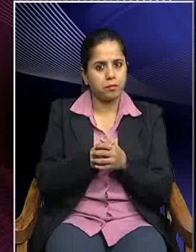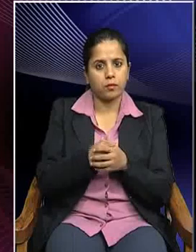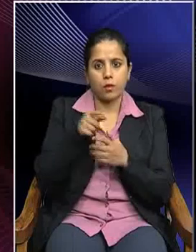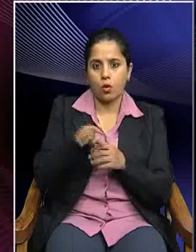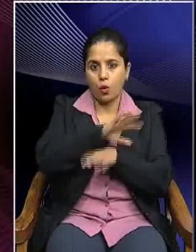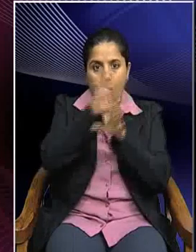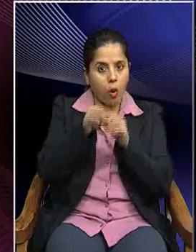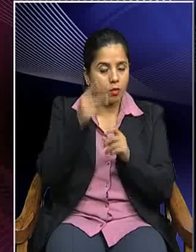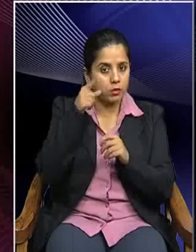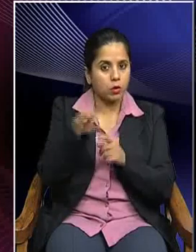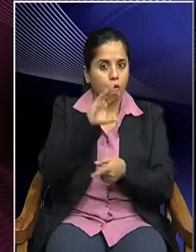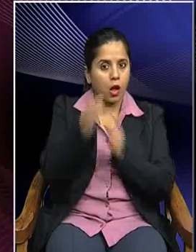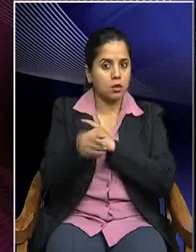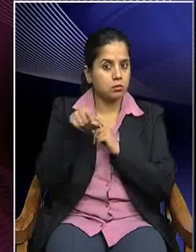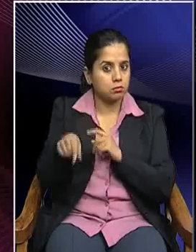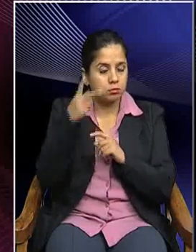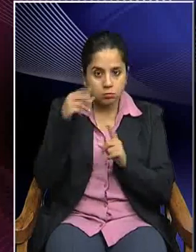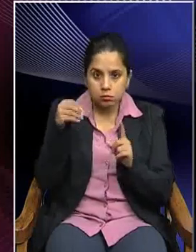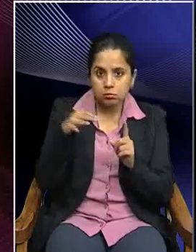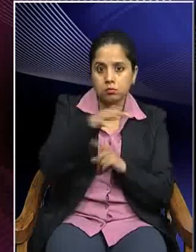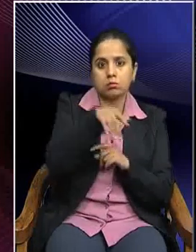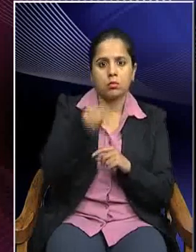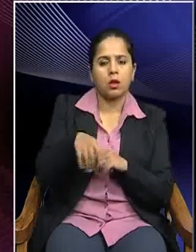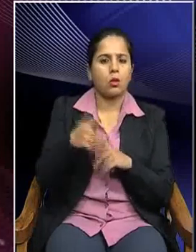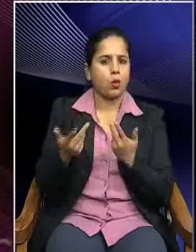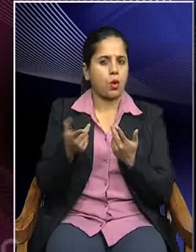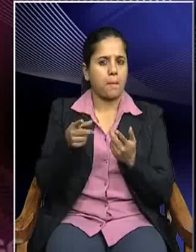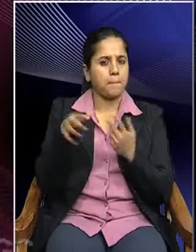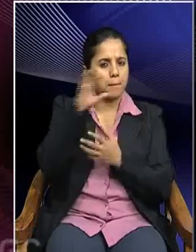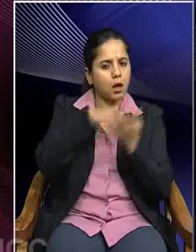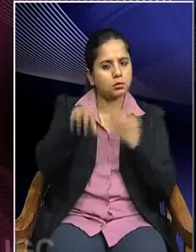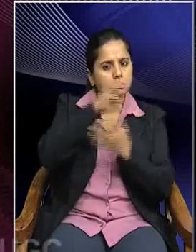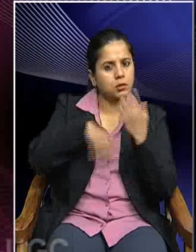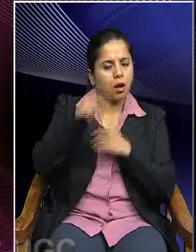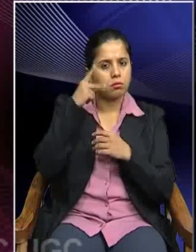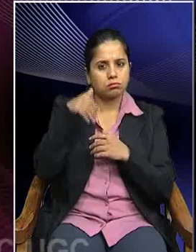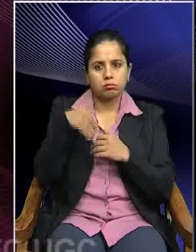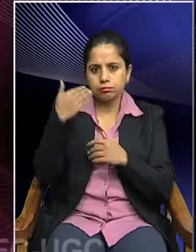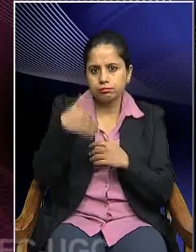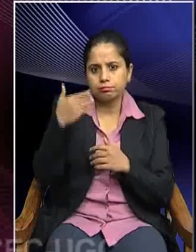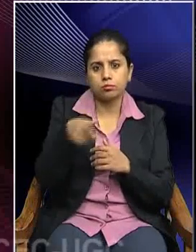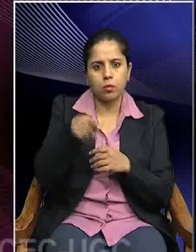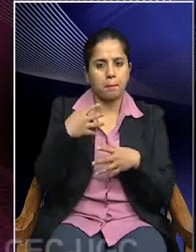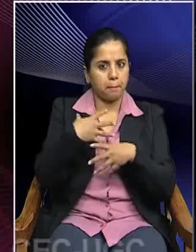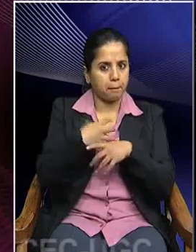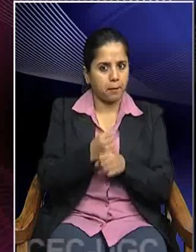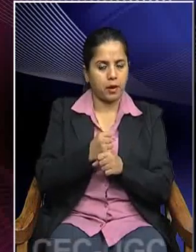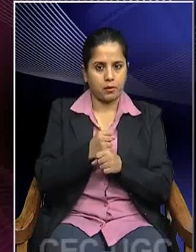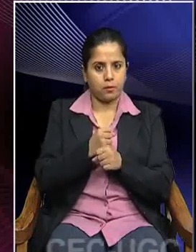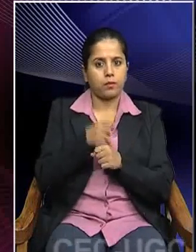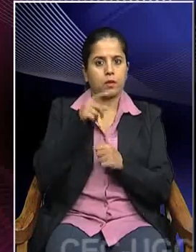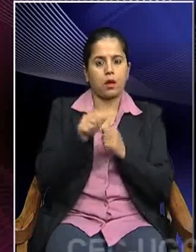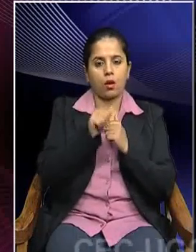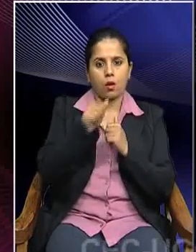these cultural influences coalesce, they mix up and create a